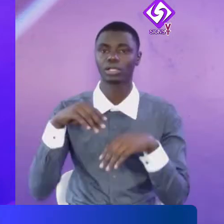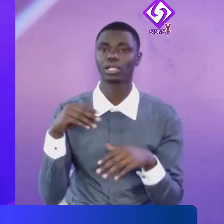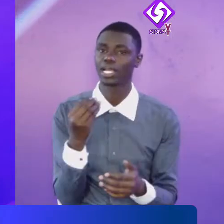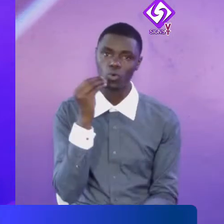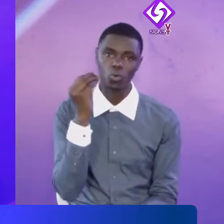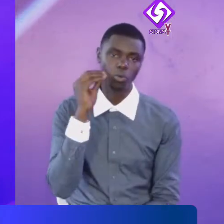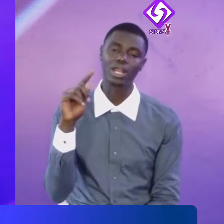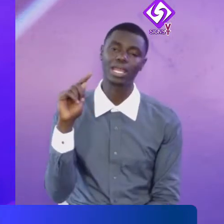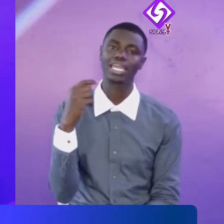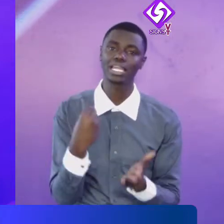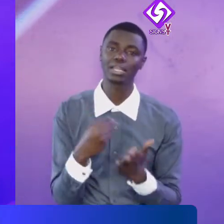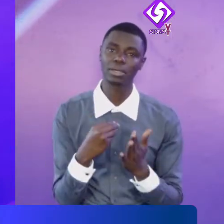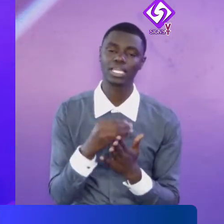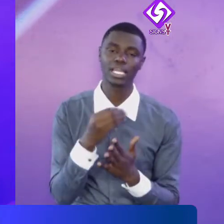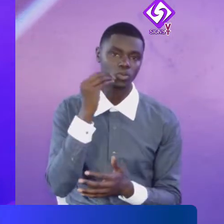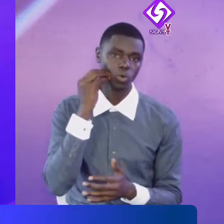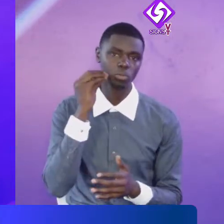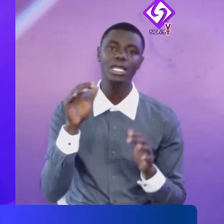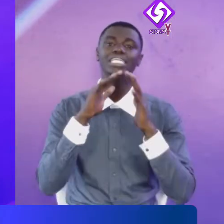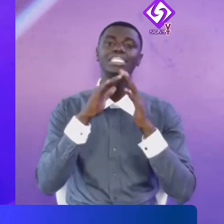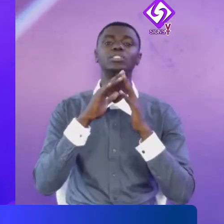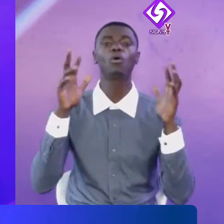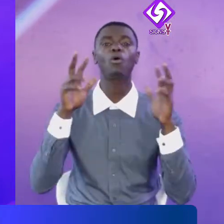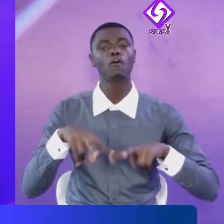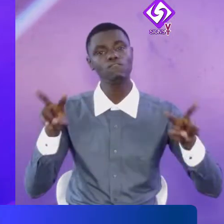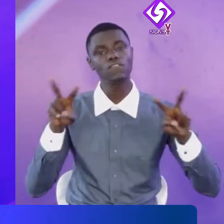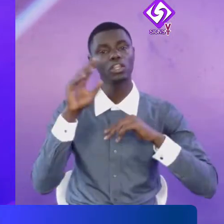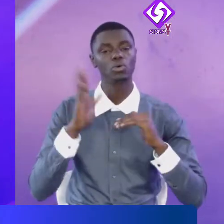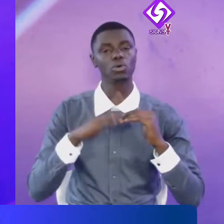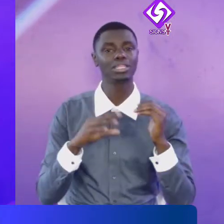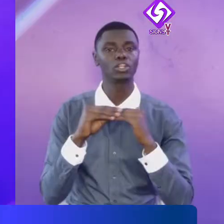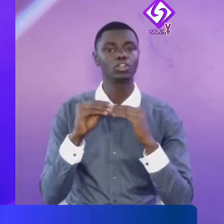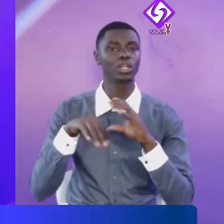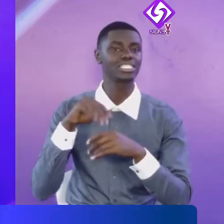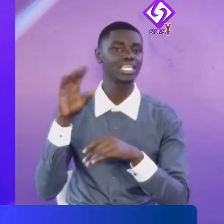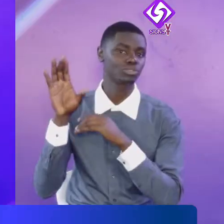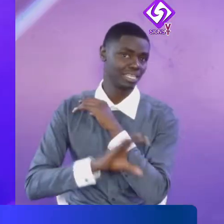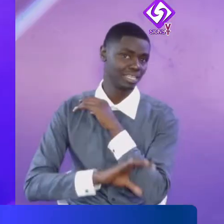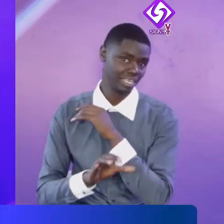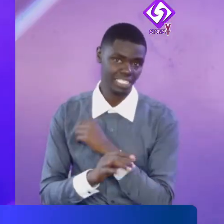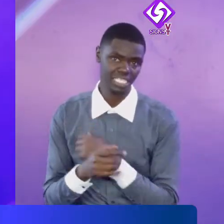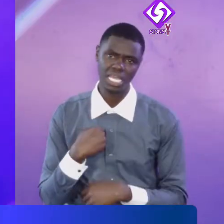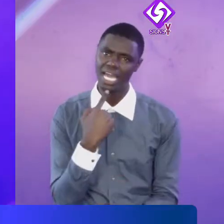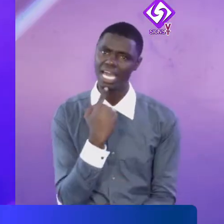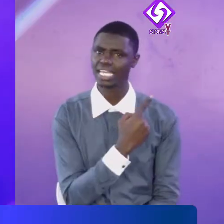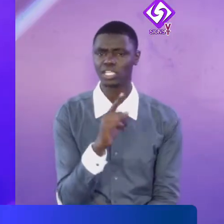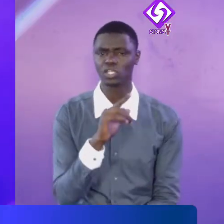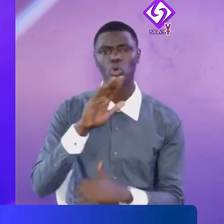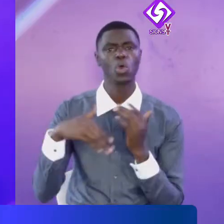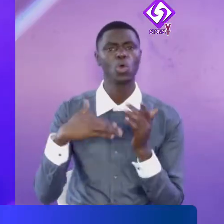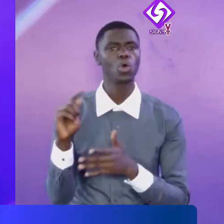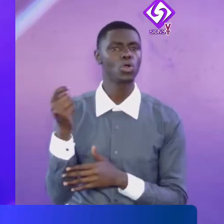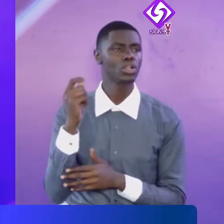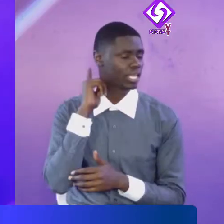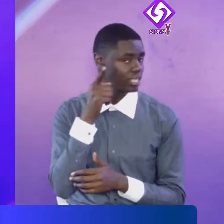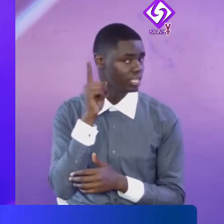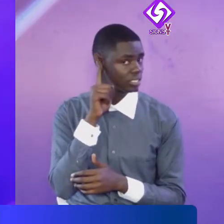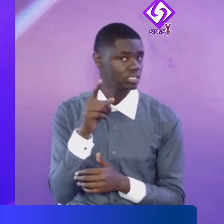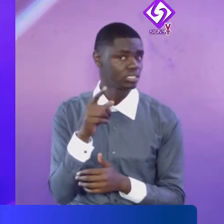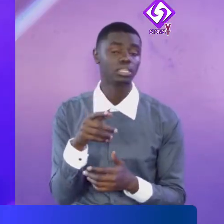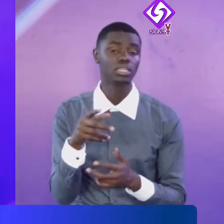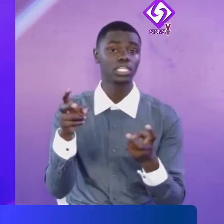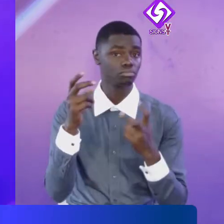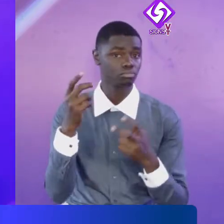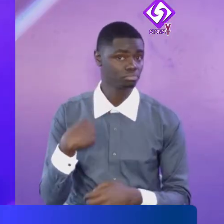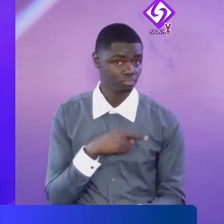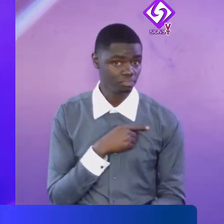home is more valuable than $1 outside there. And I can tell you, all Kenyans may want to be here. Those who